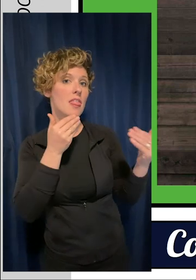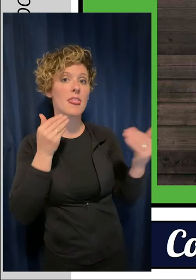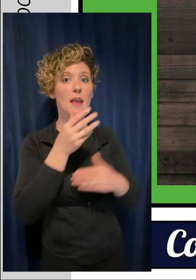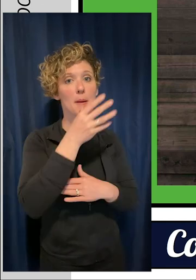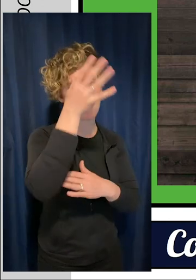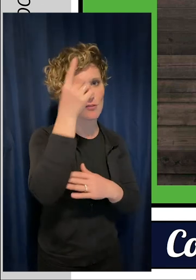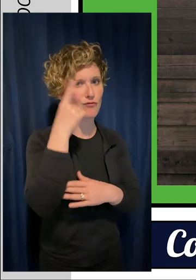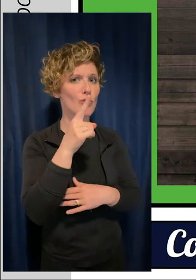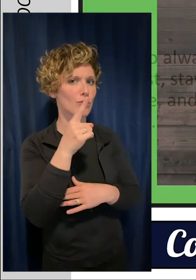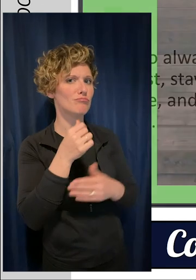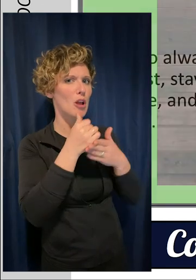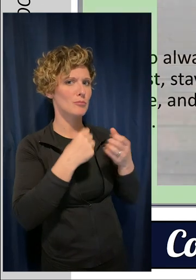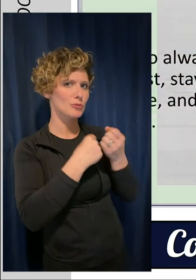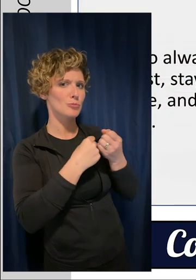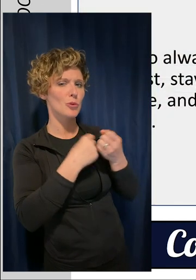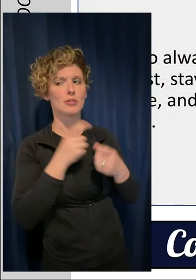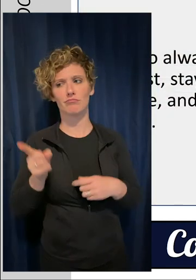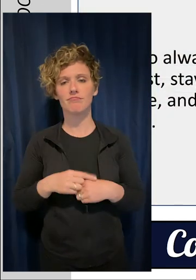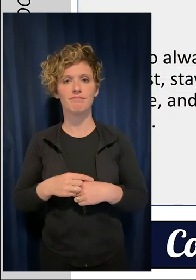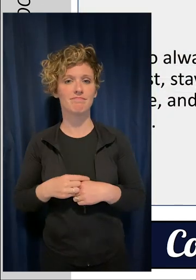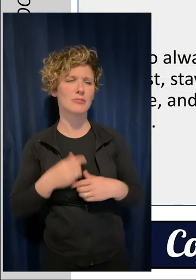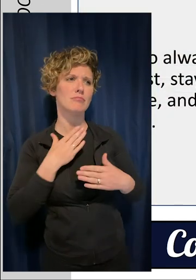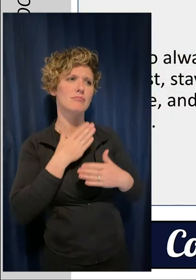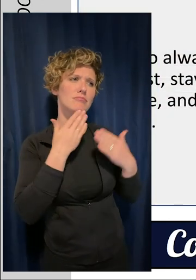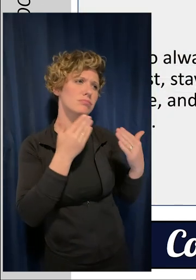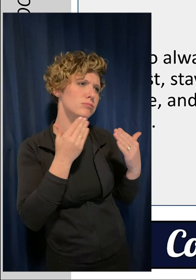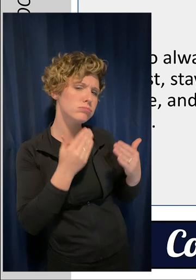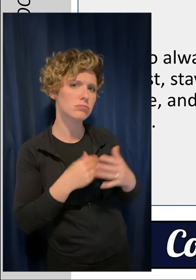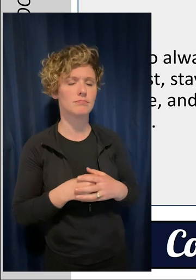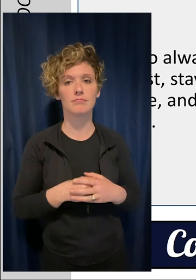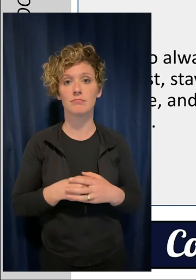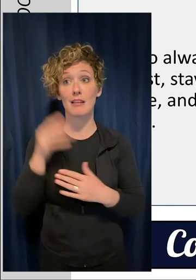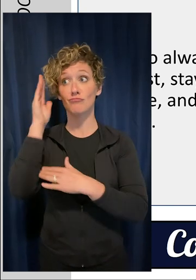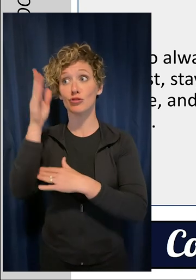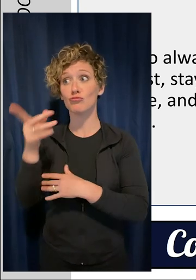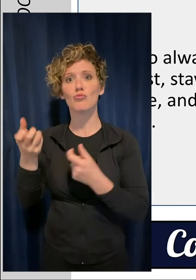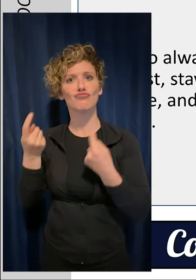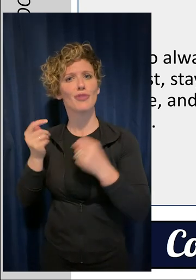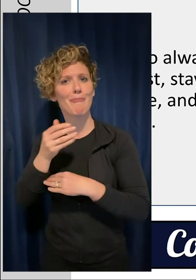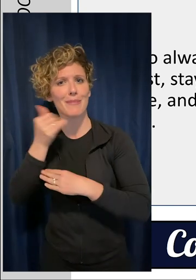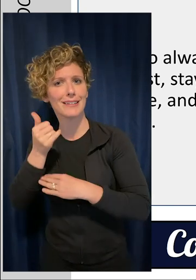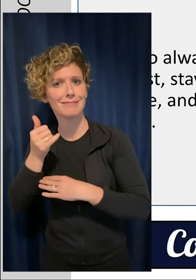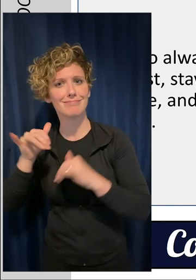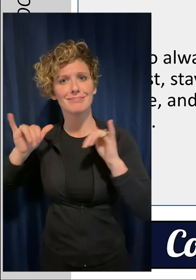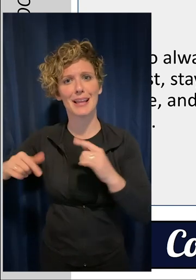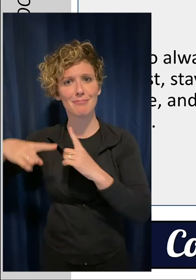forever grateful. In the future, she plans to always try her best, stay positive, and keep smiling.